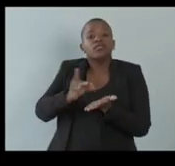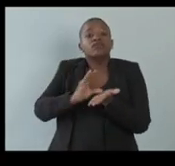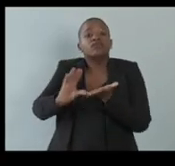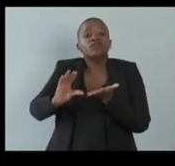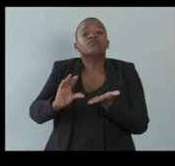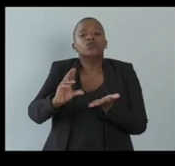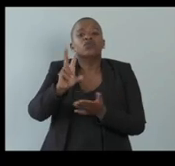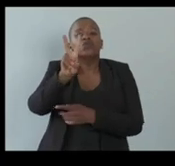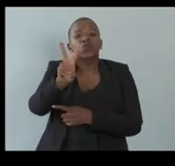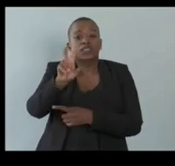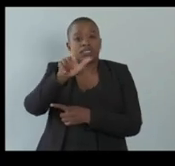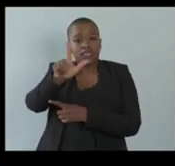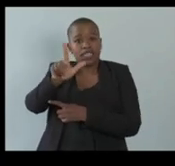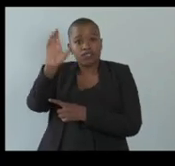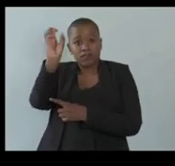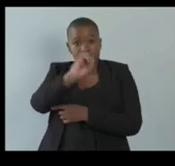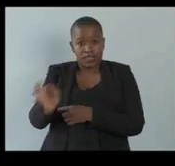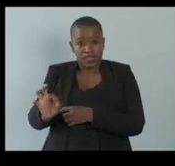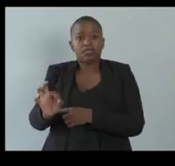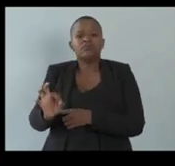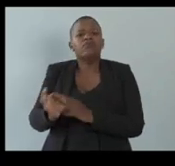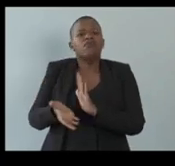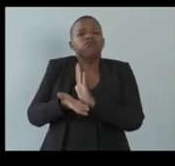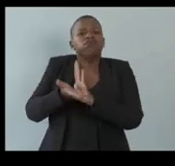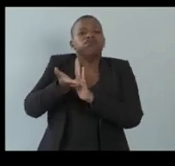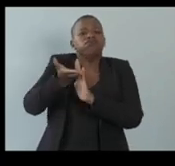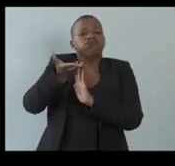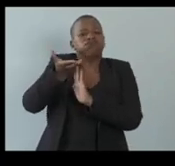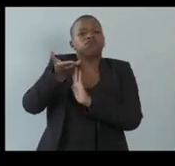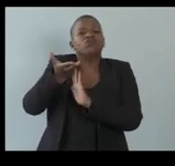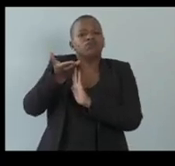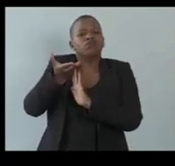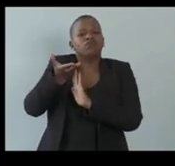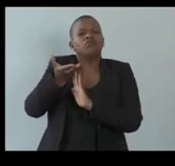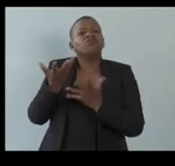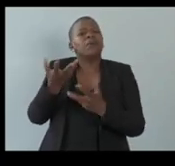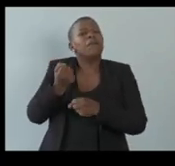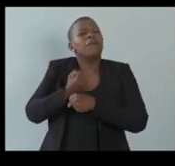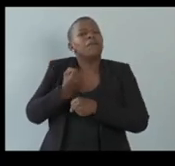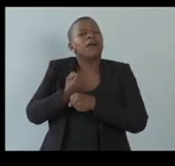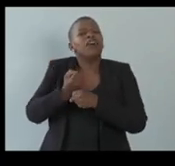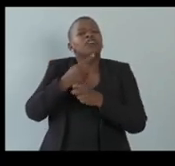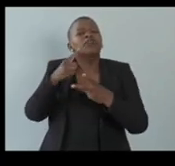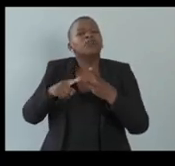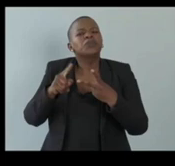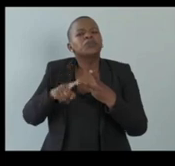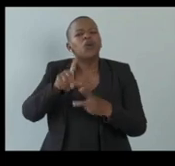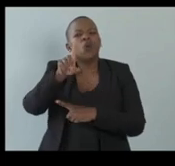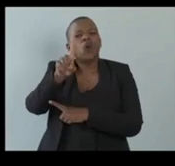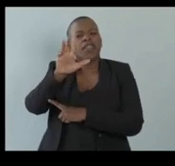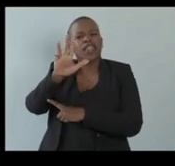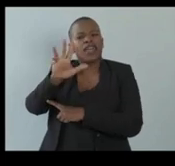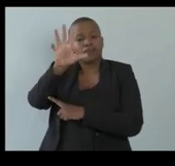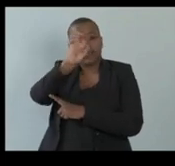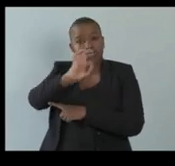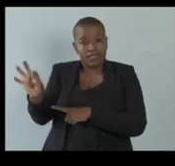generated from operations. HEPS from continuing operations increased 19% to 50 cents per